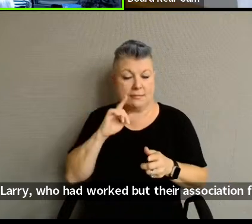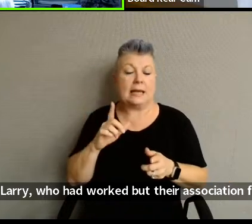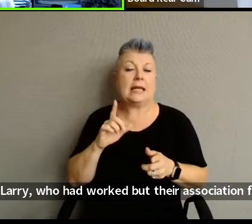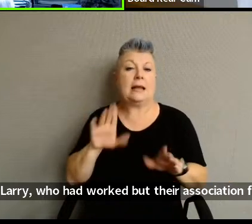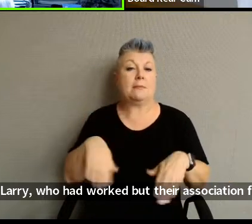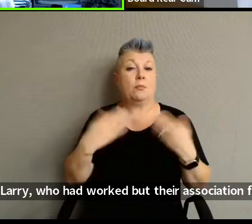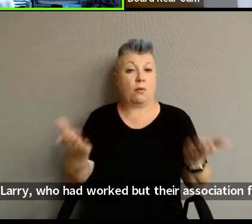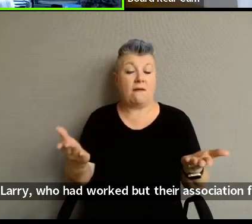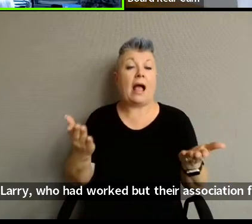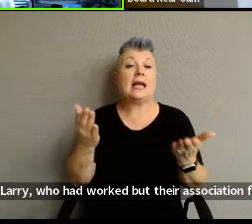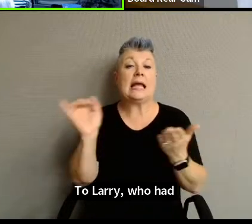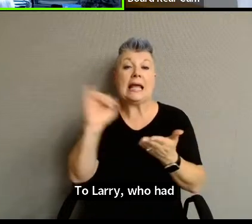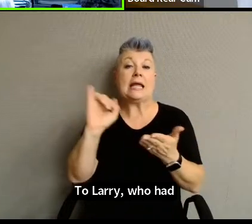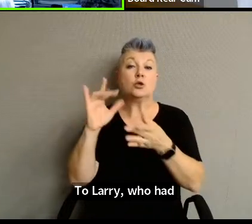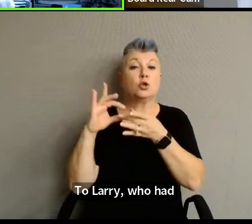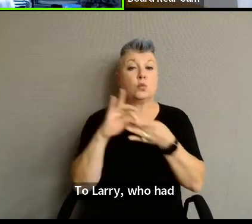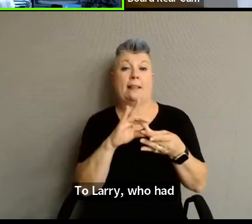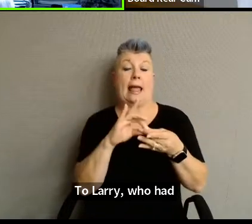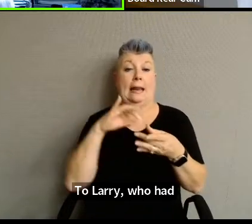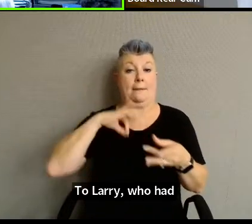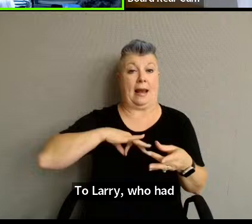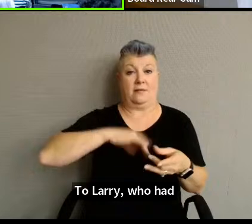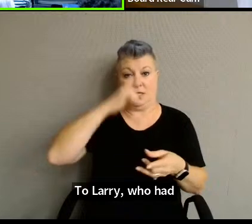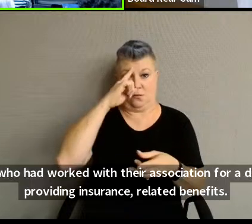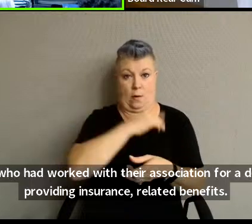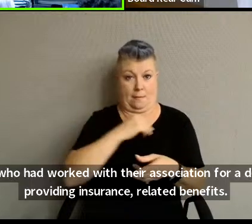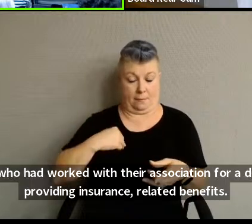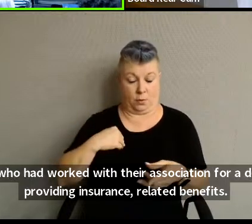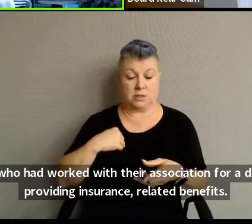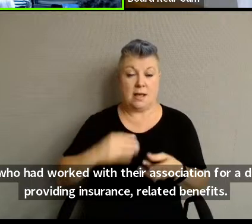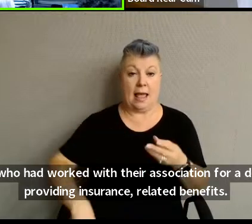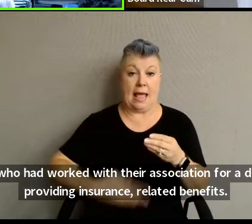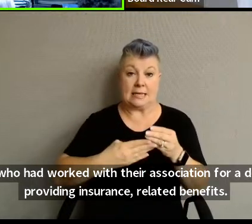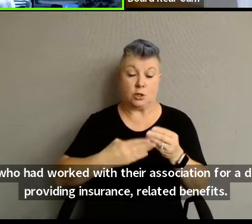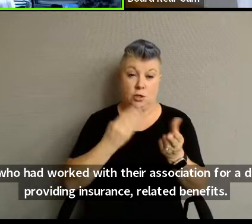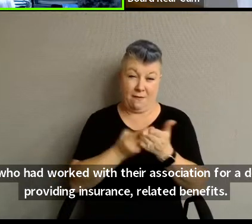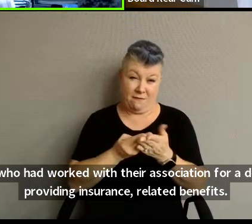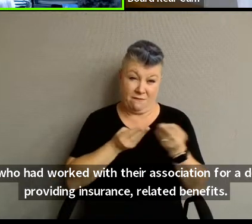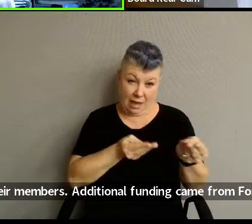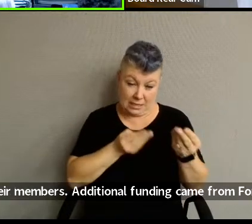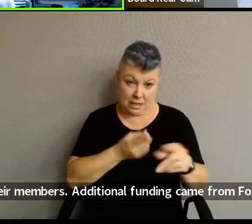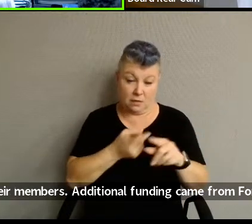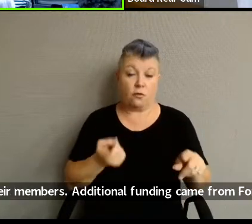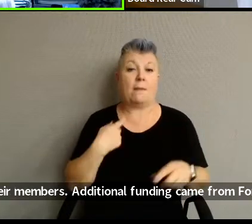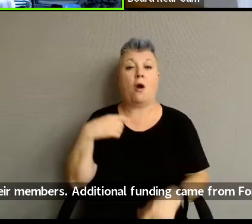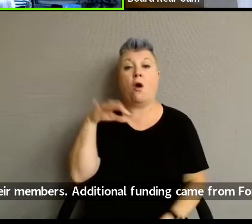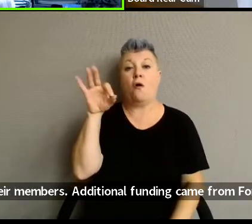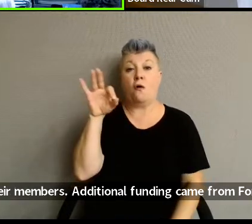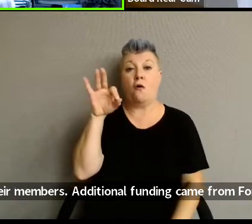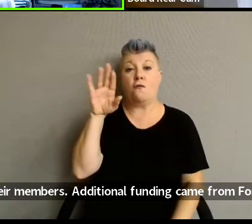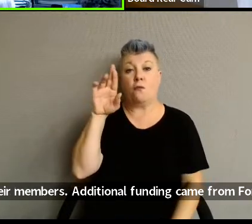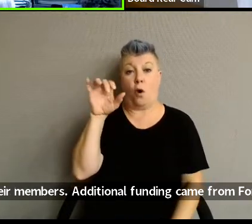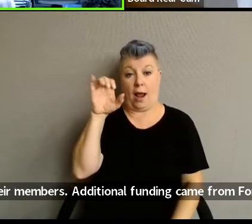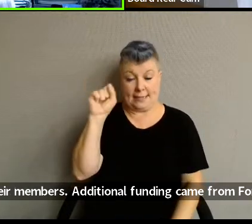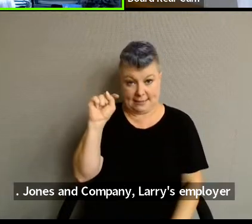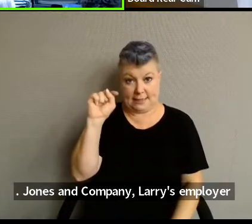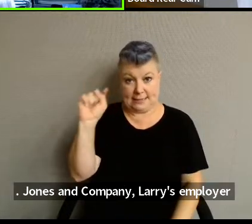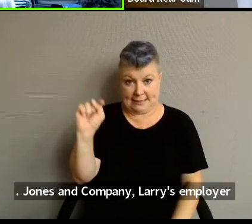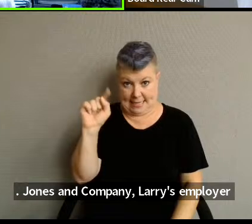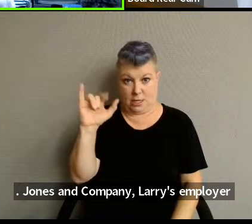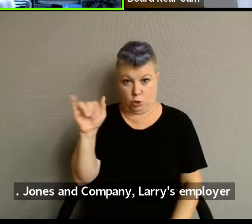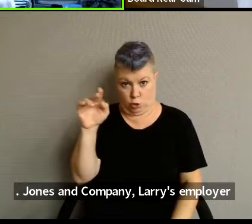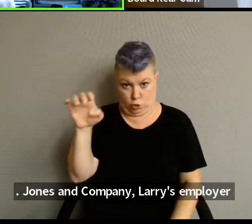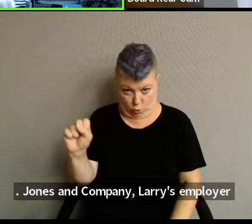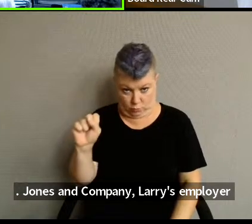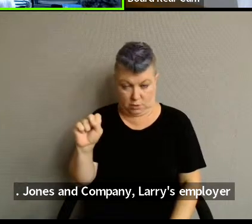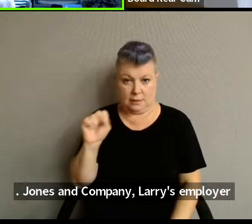insurance-related benefits for their members. Additional funding came from Forrest T. Jones and Company, Larry's employer. Rather than having